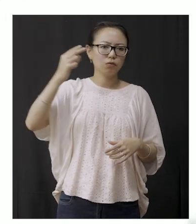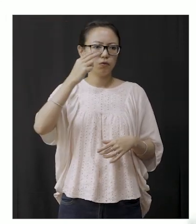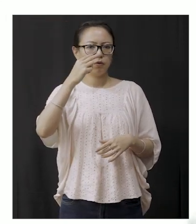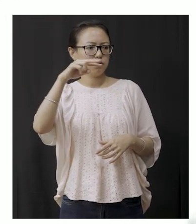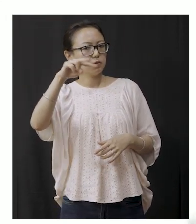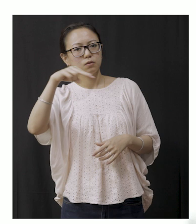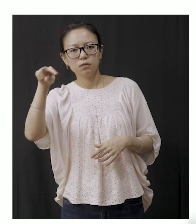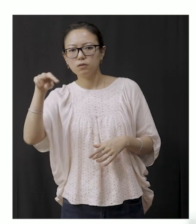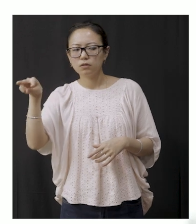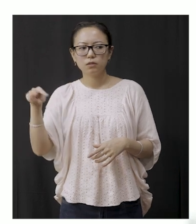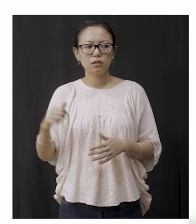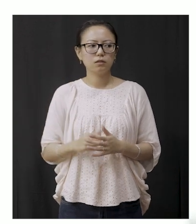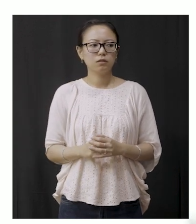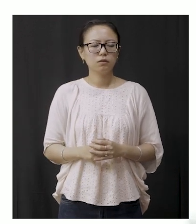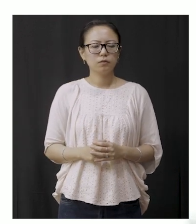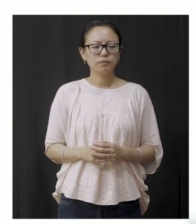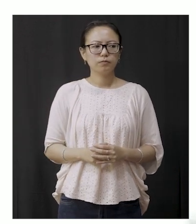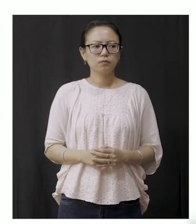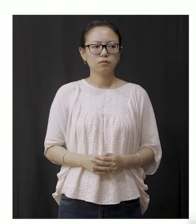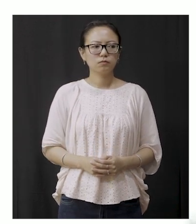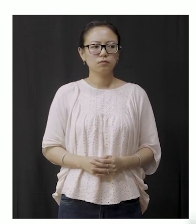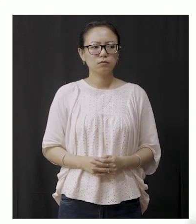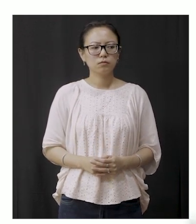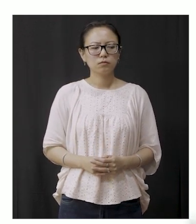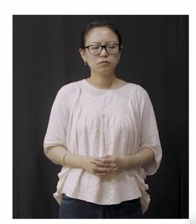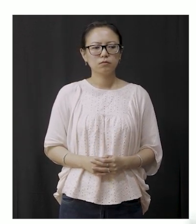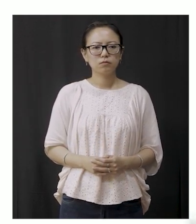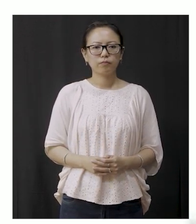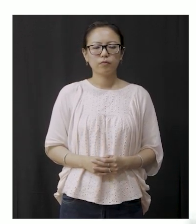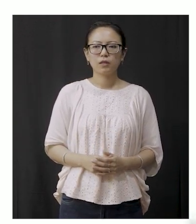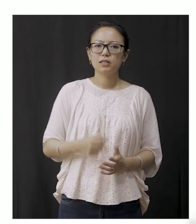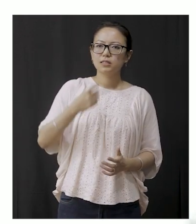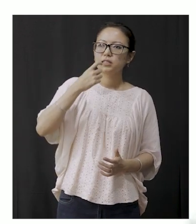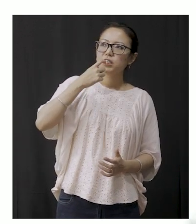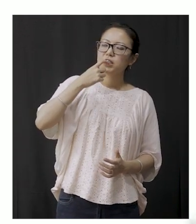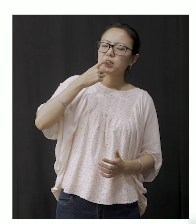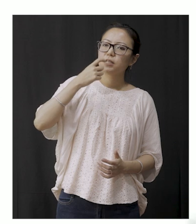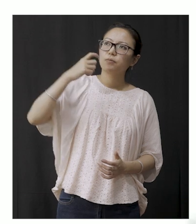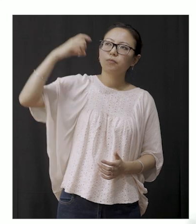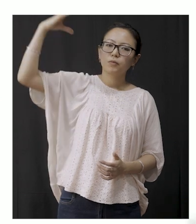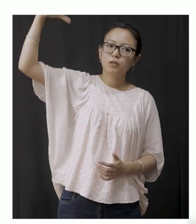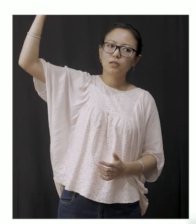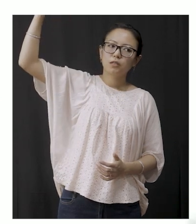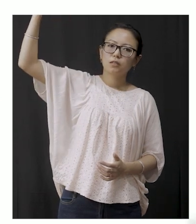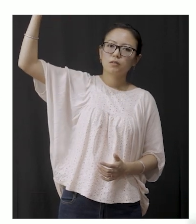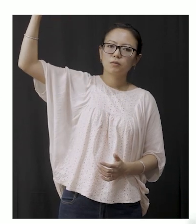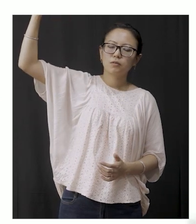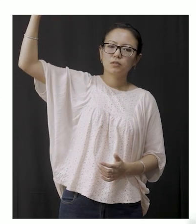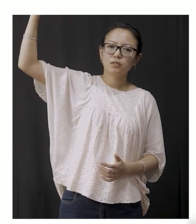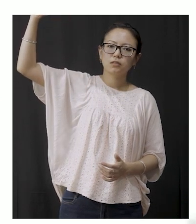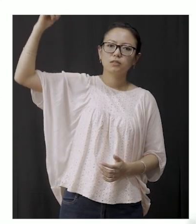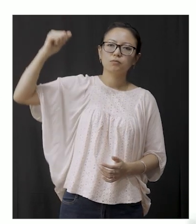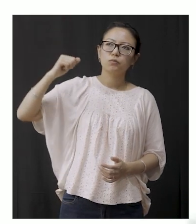does. Now they see that the trees, they see that the moon shines down. Sorry, this will be